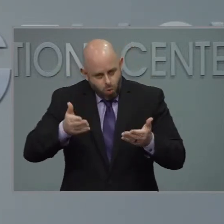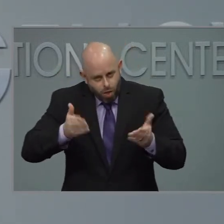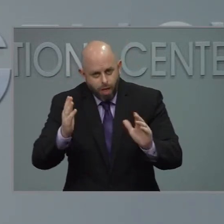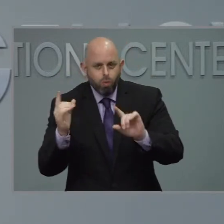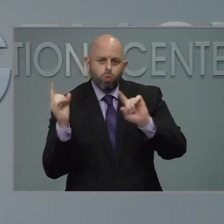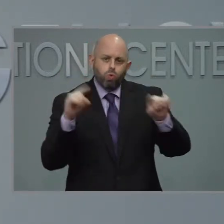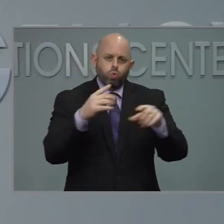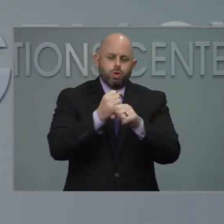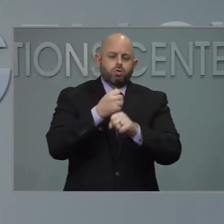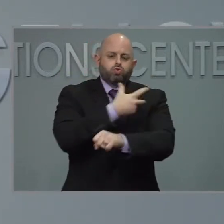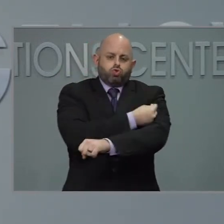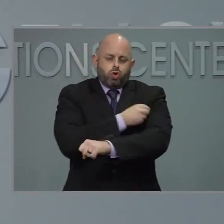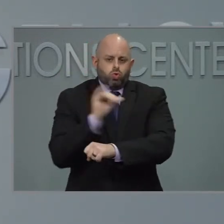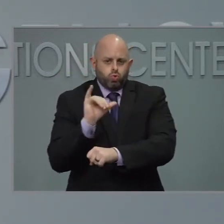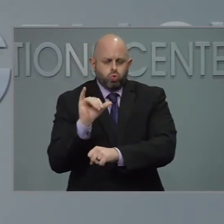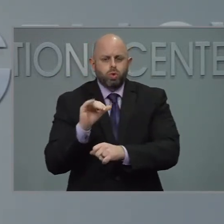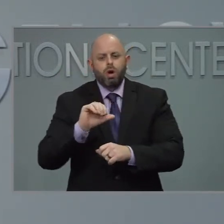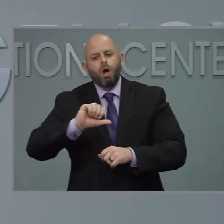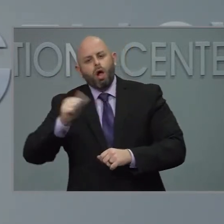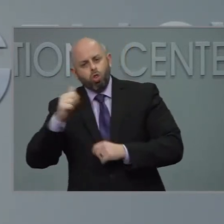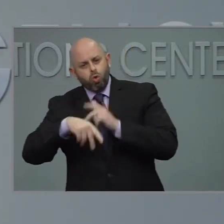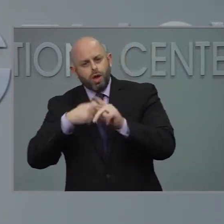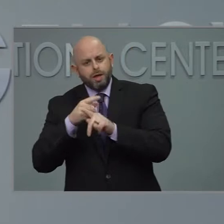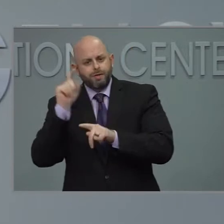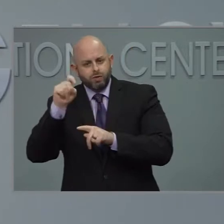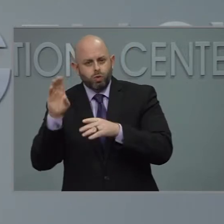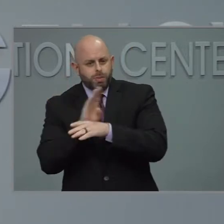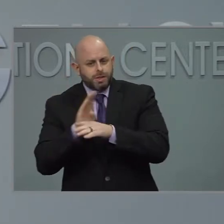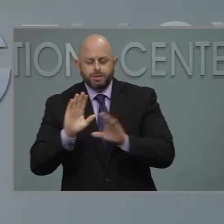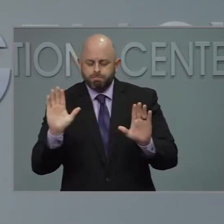kinds of essential businesses. Again, you can go to